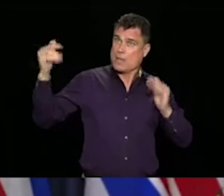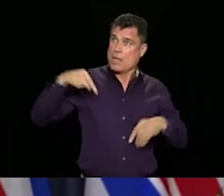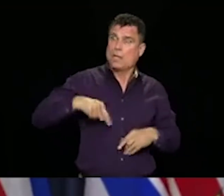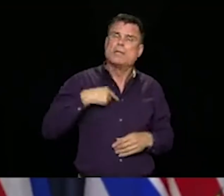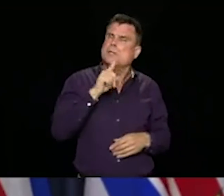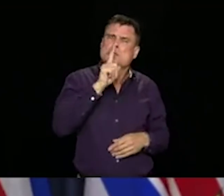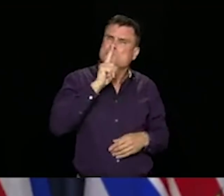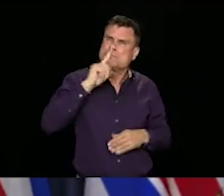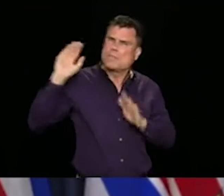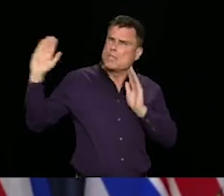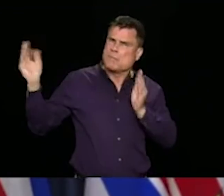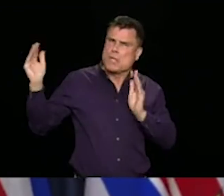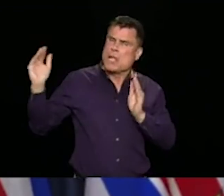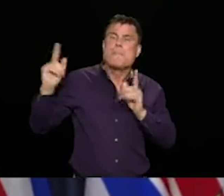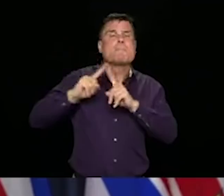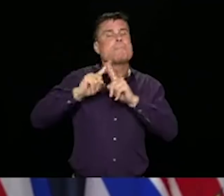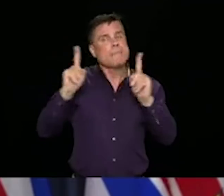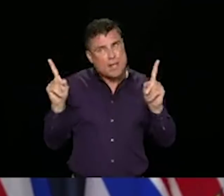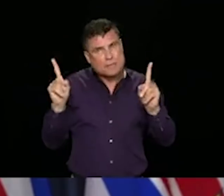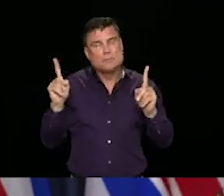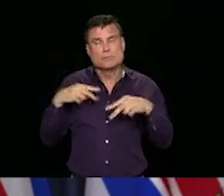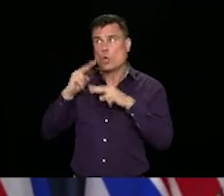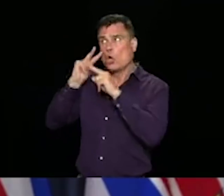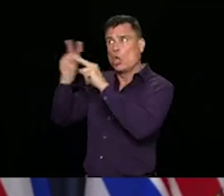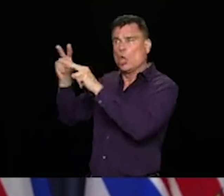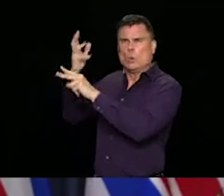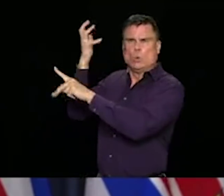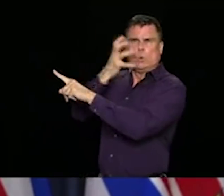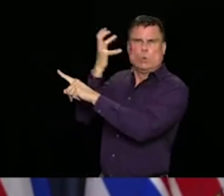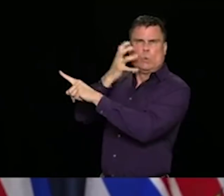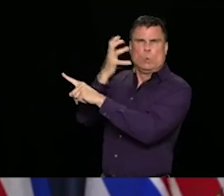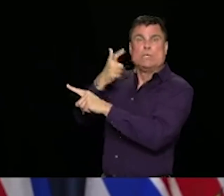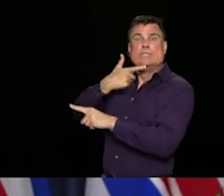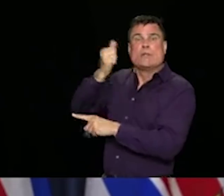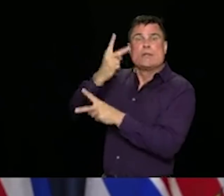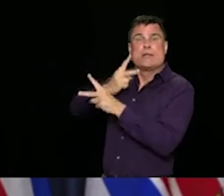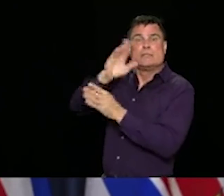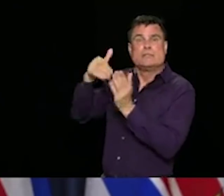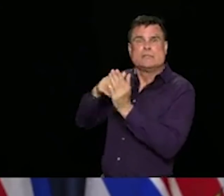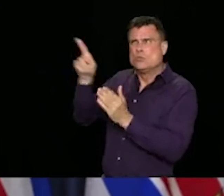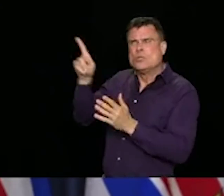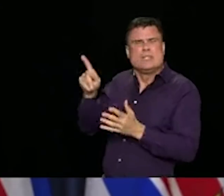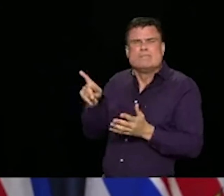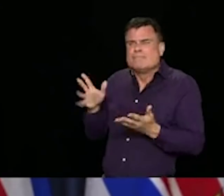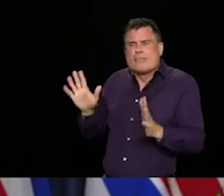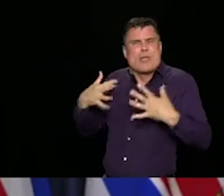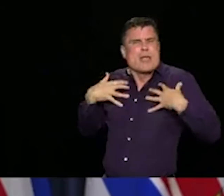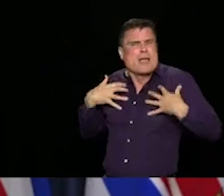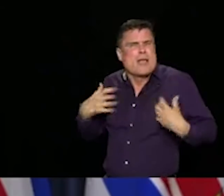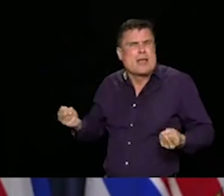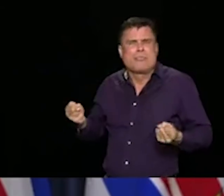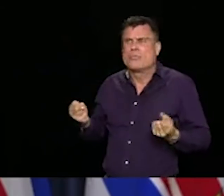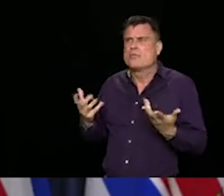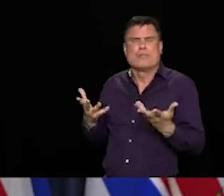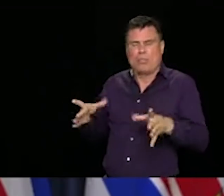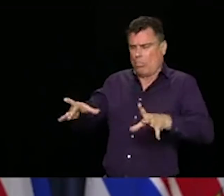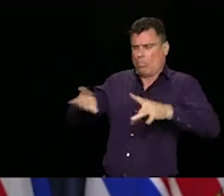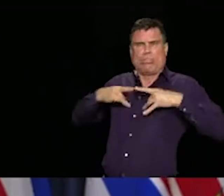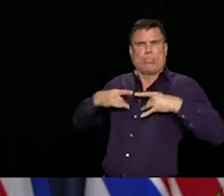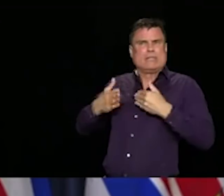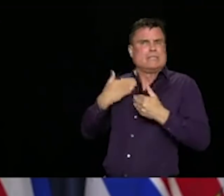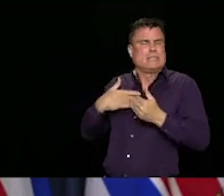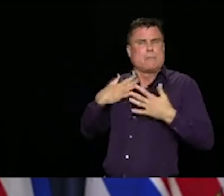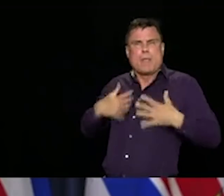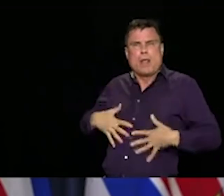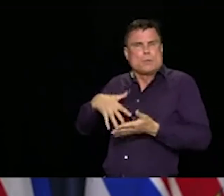tells us, I think, fundamentally, is the vulnerability to COVID-19 of people living in long-term care, and why we need to take the measures